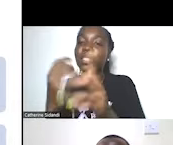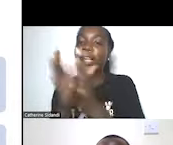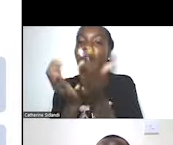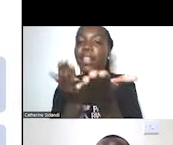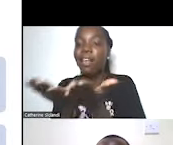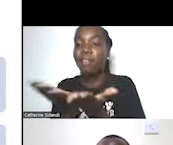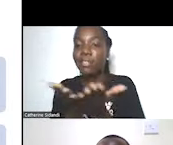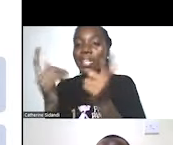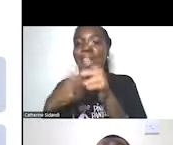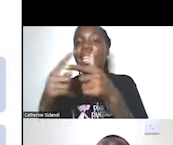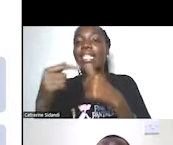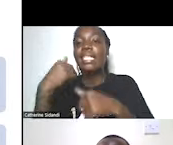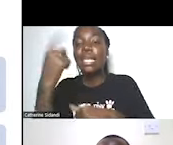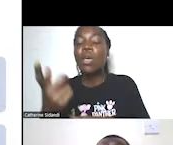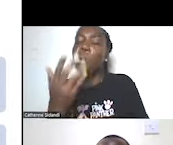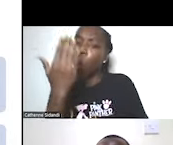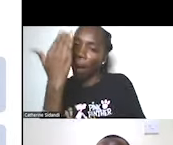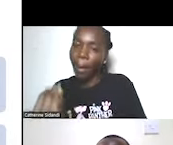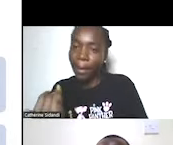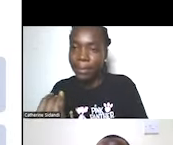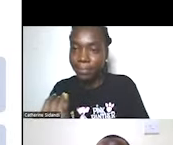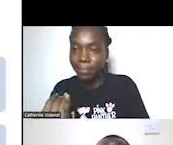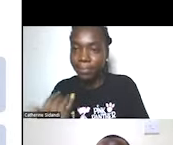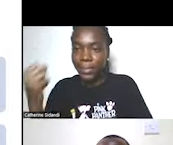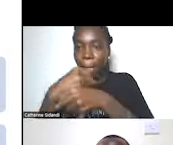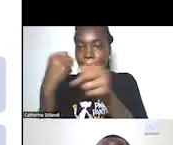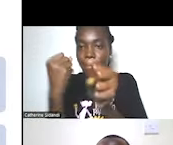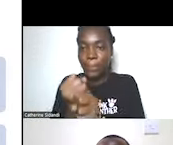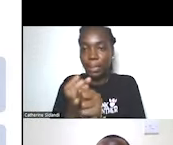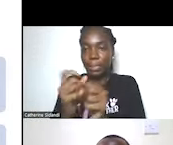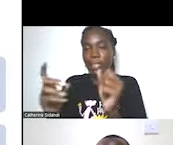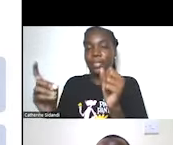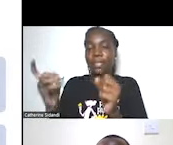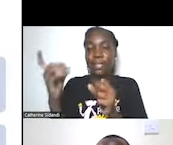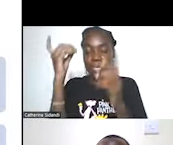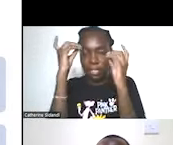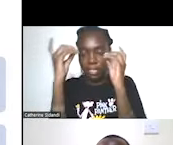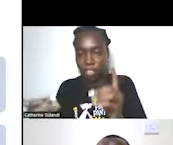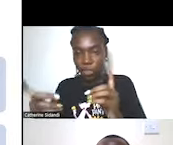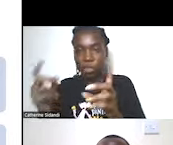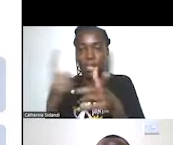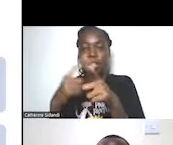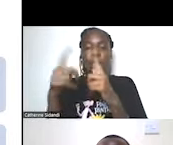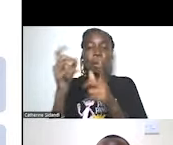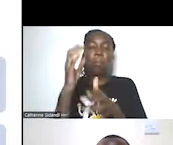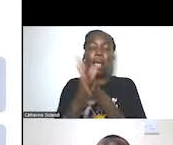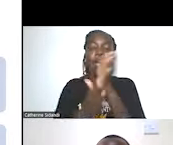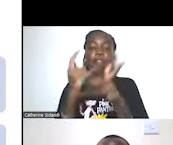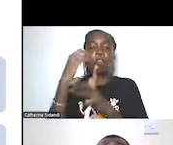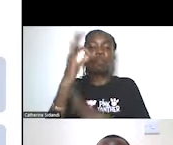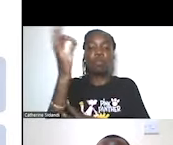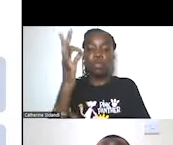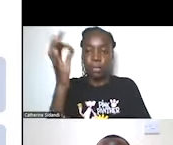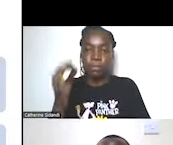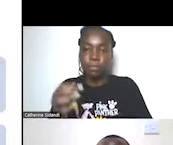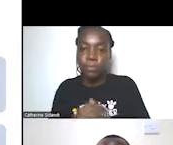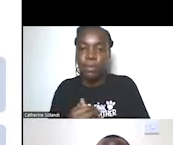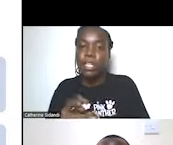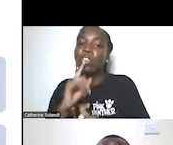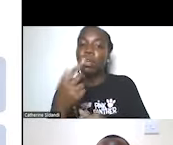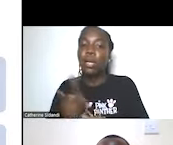and then they make decisions that will help them to plan for the future. So we are going beyond what and